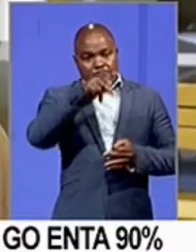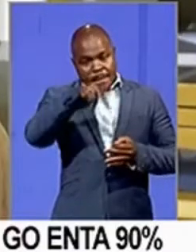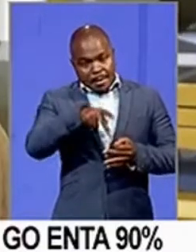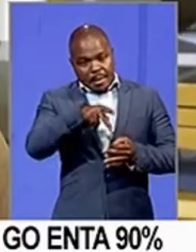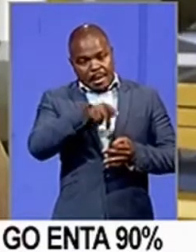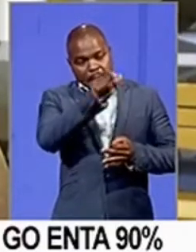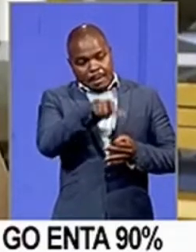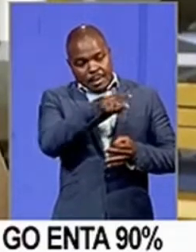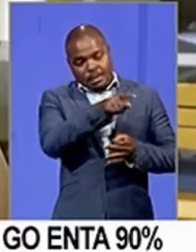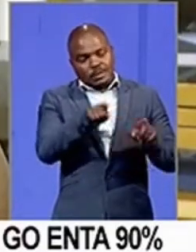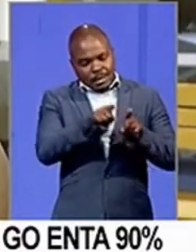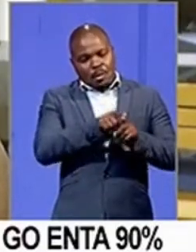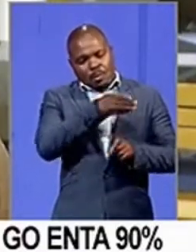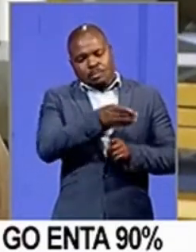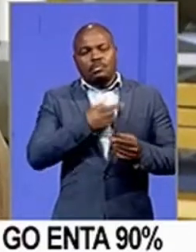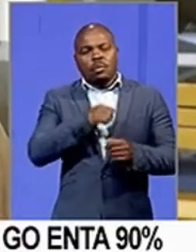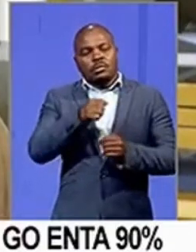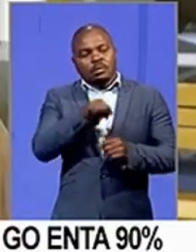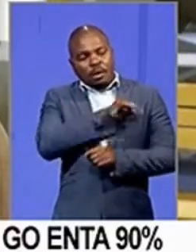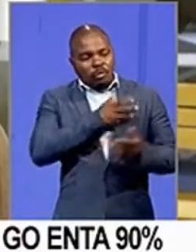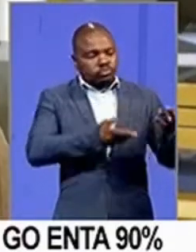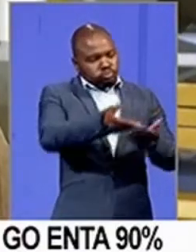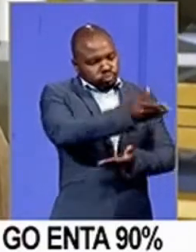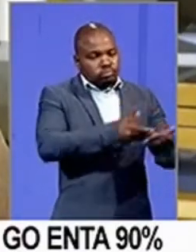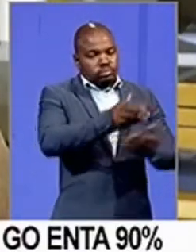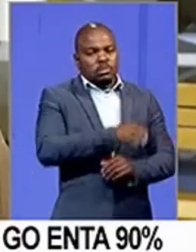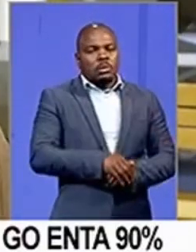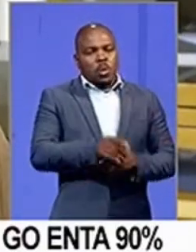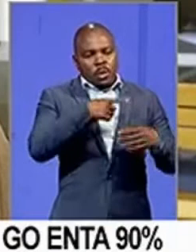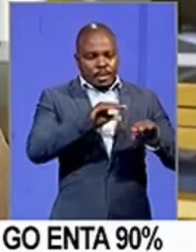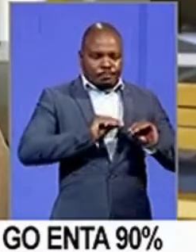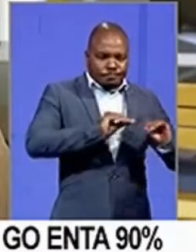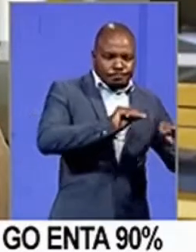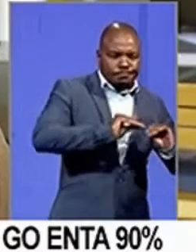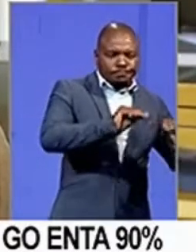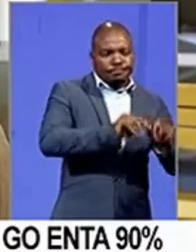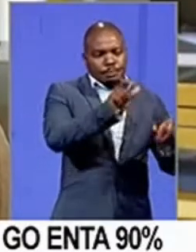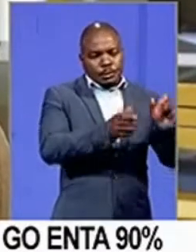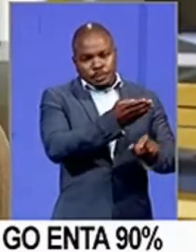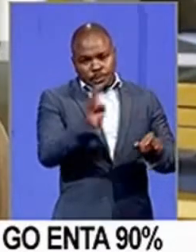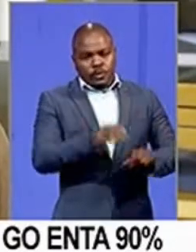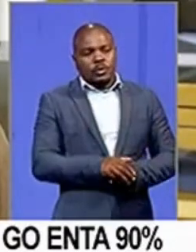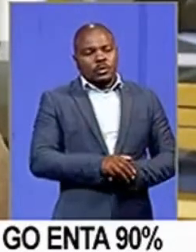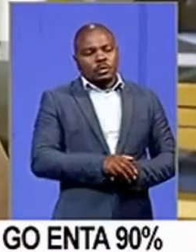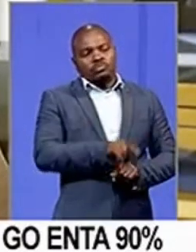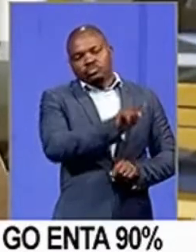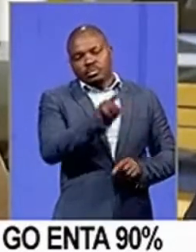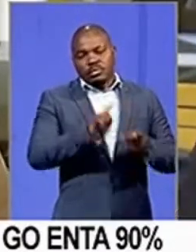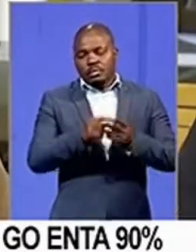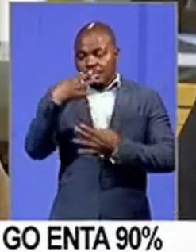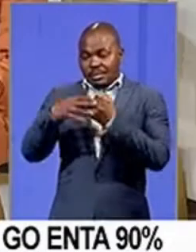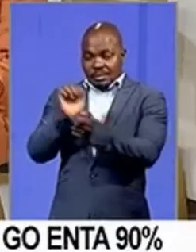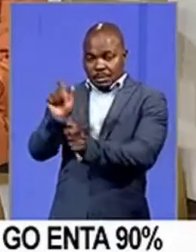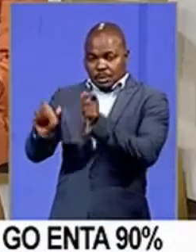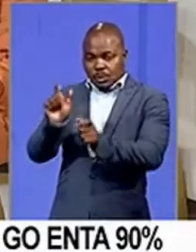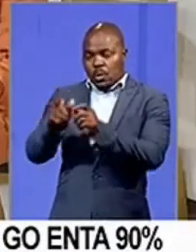who are also engaging with our officials. We're constantly educating and making officials and inmates aware of